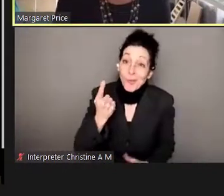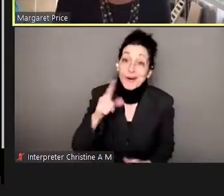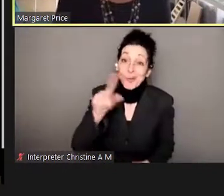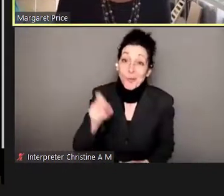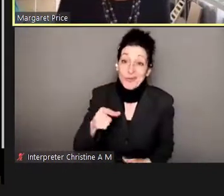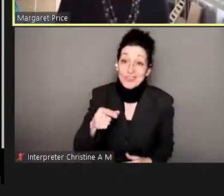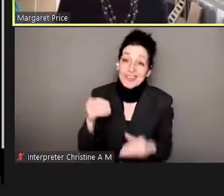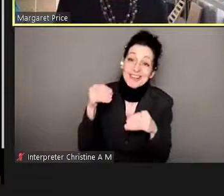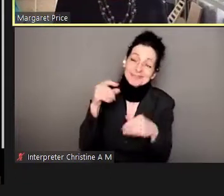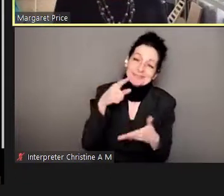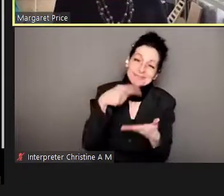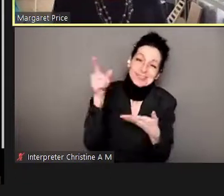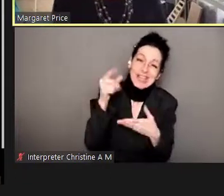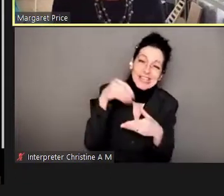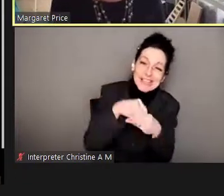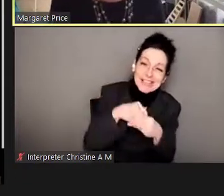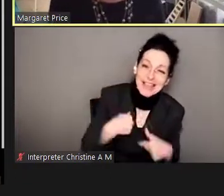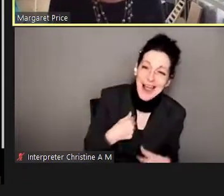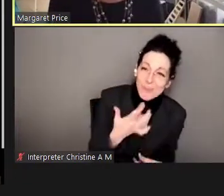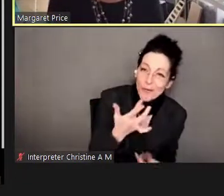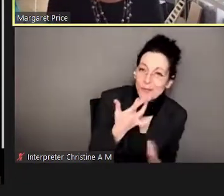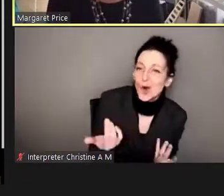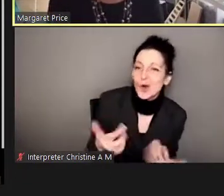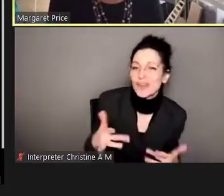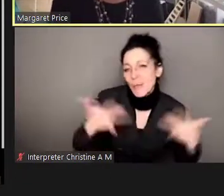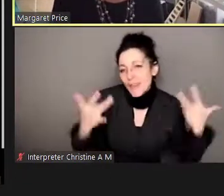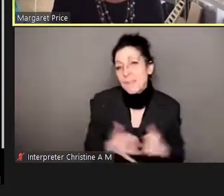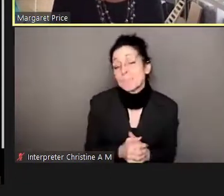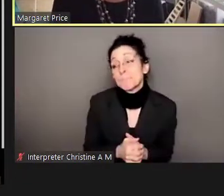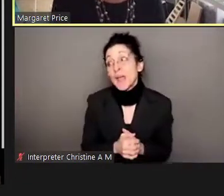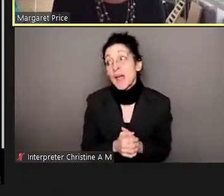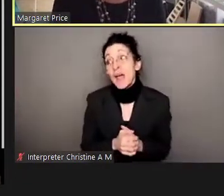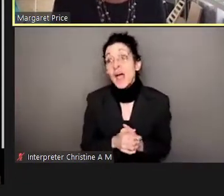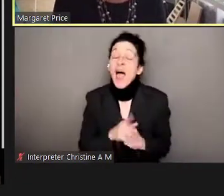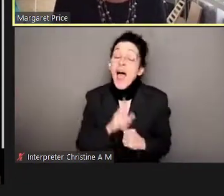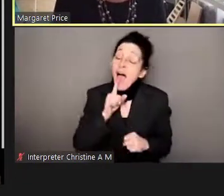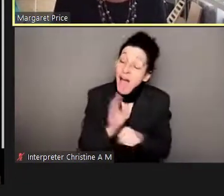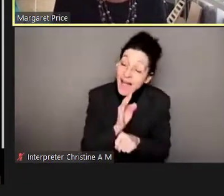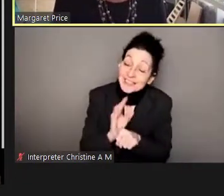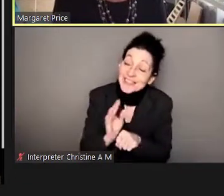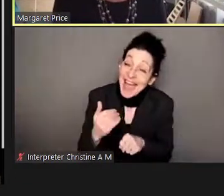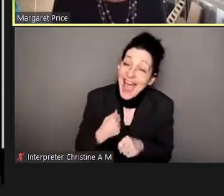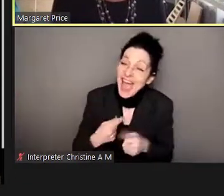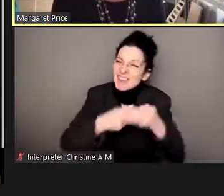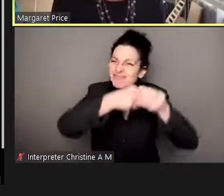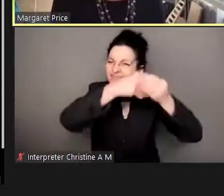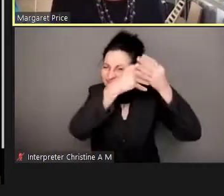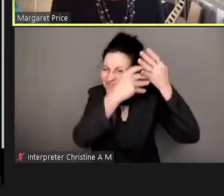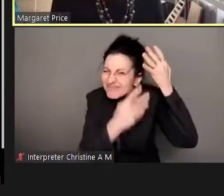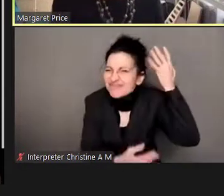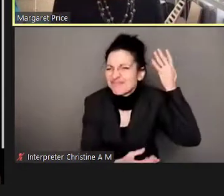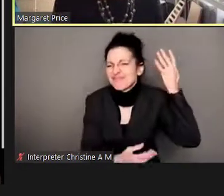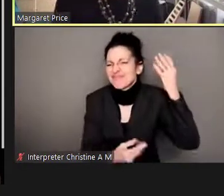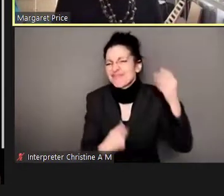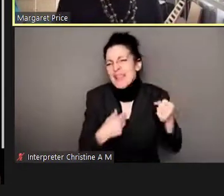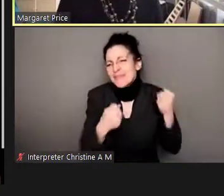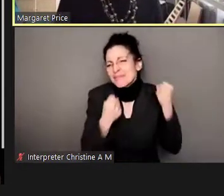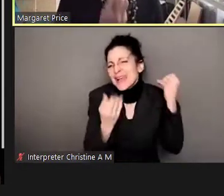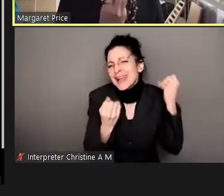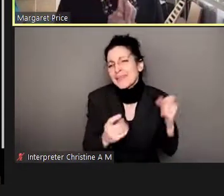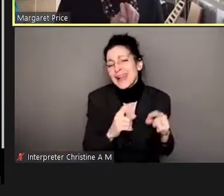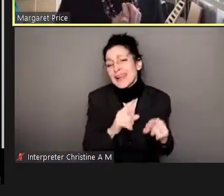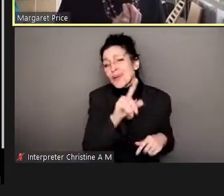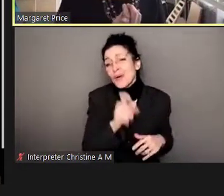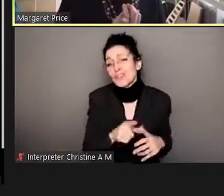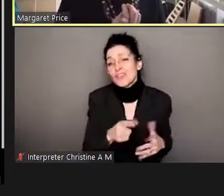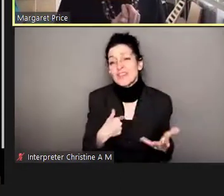enormous library of check-ins that do not involve dramatic self-disclosure, but that still call for a